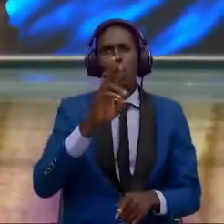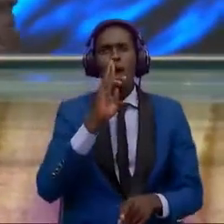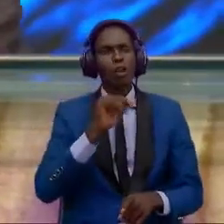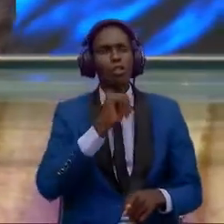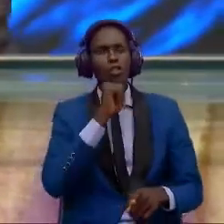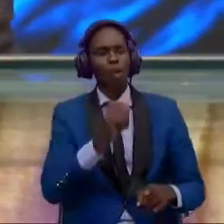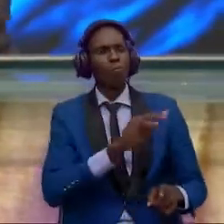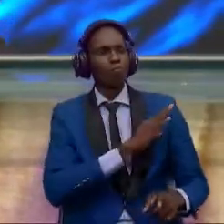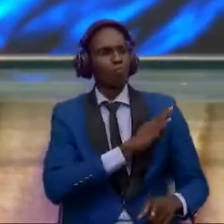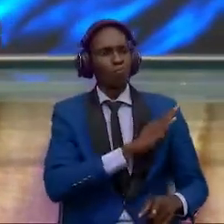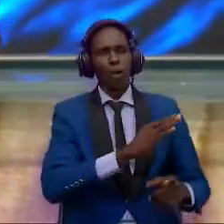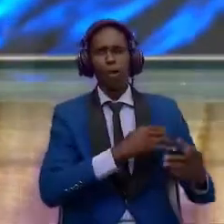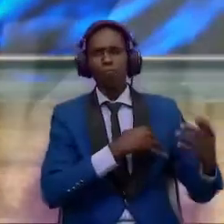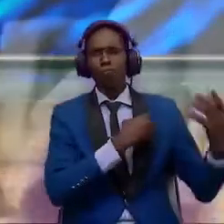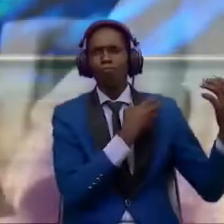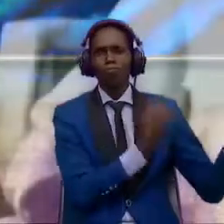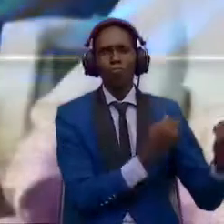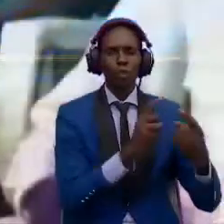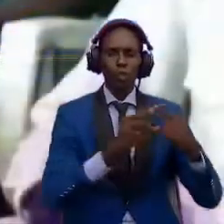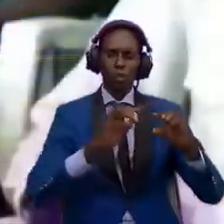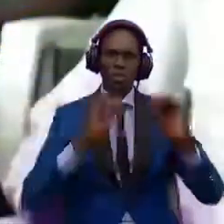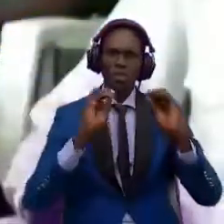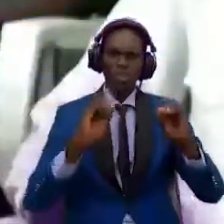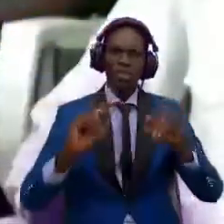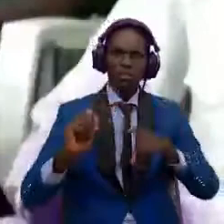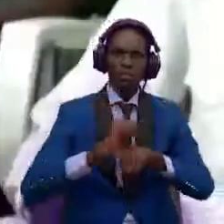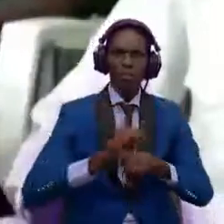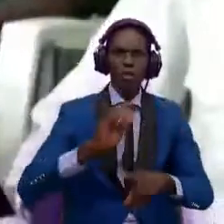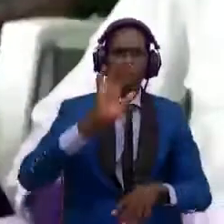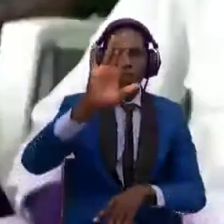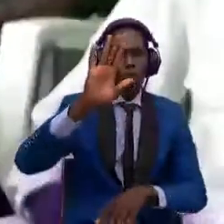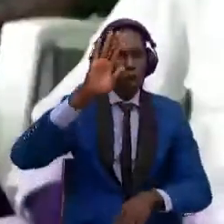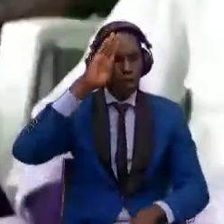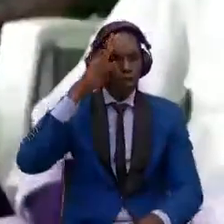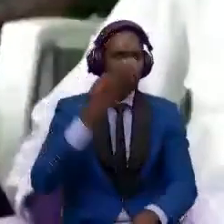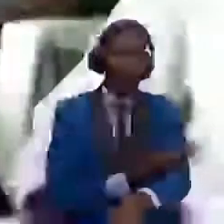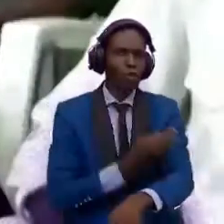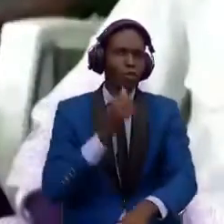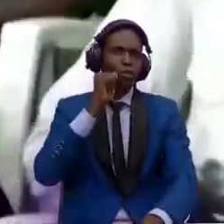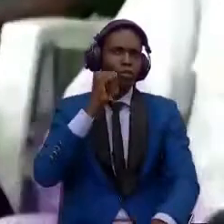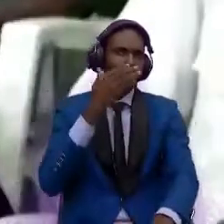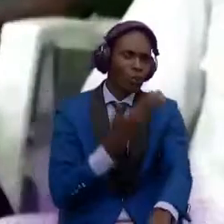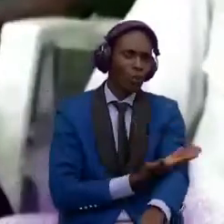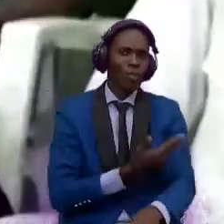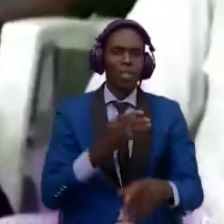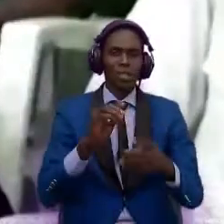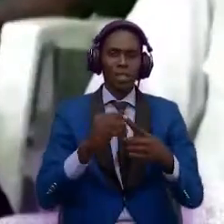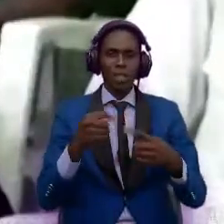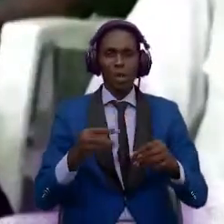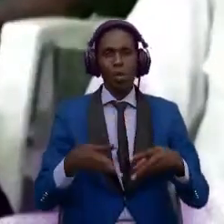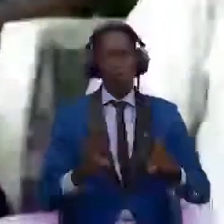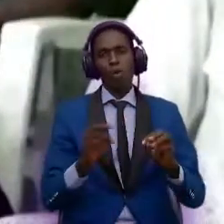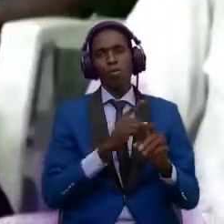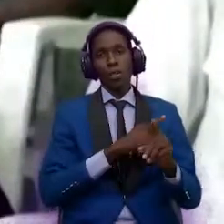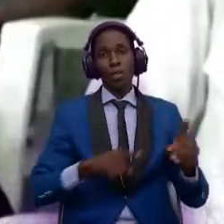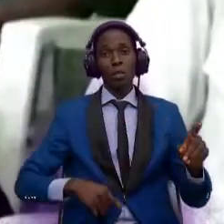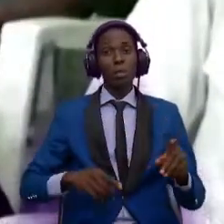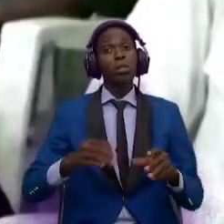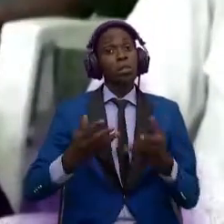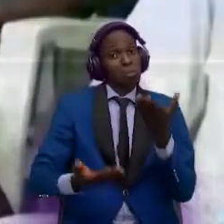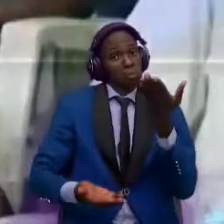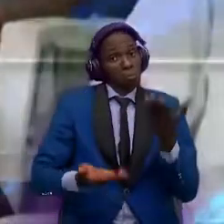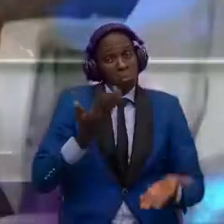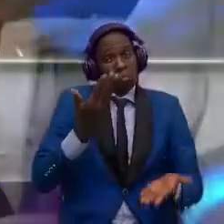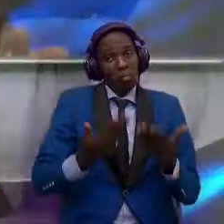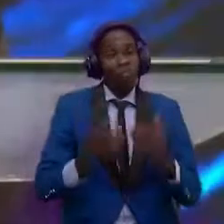scripture stories, but real salvation, that Timothy will come to the Lord. Even though Timothy was